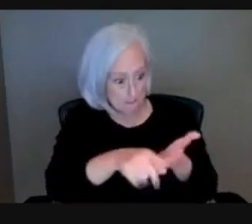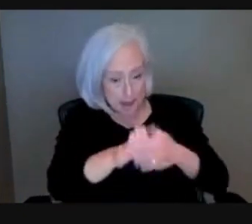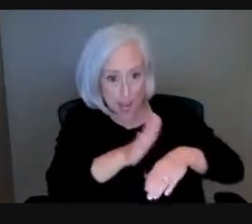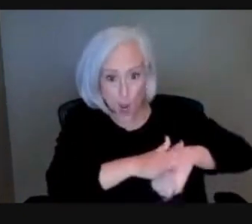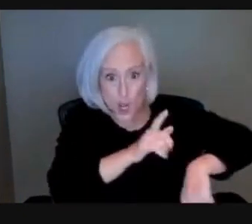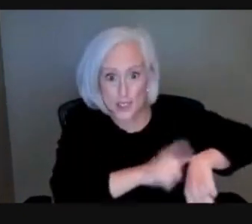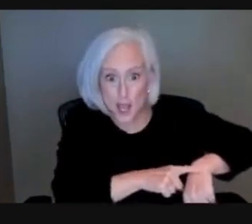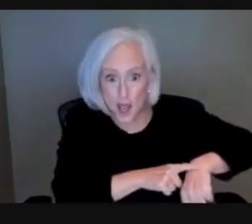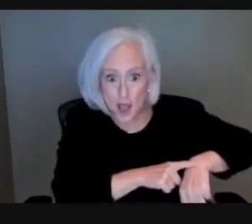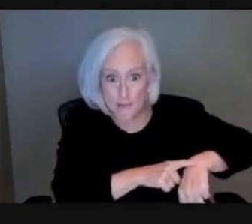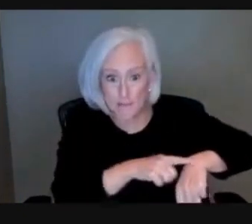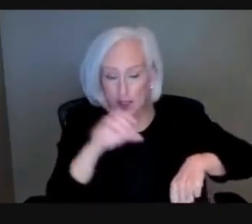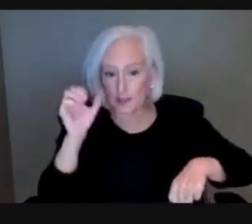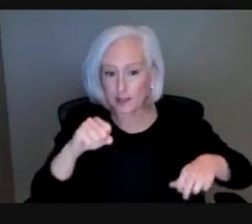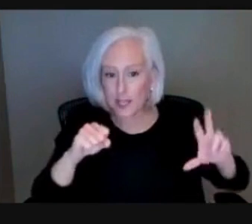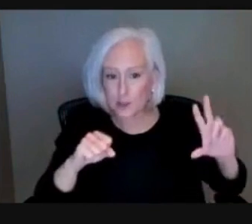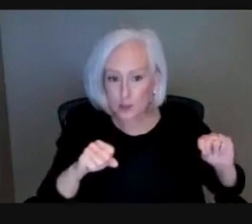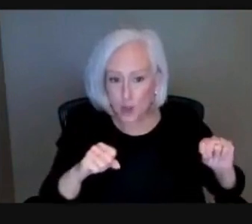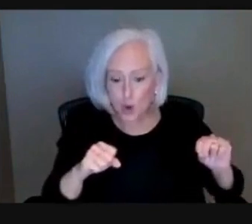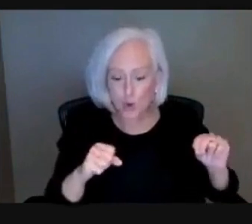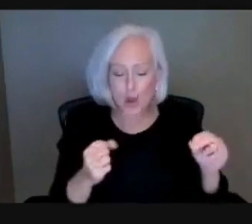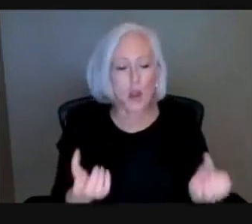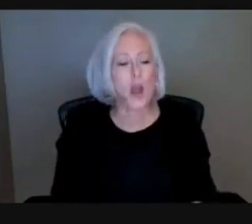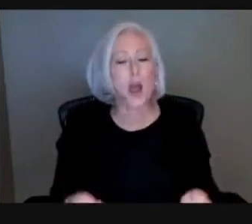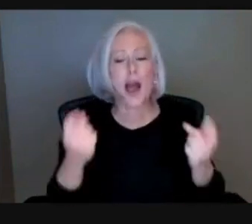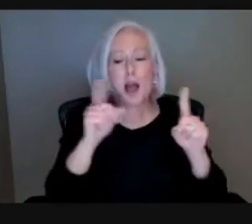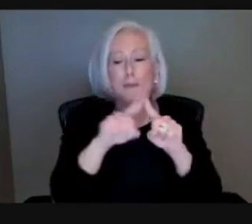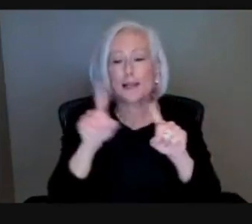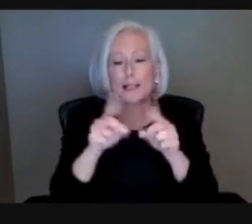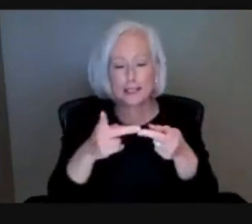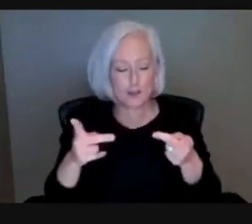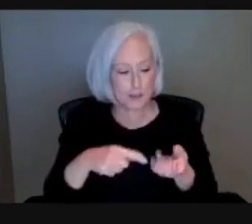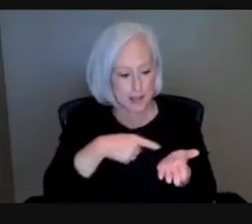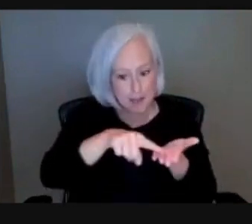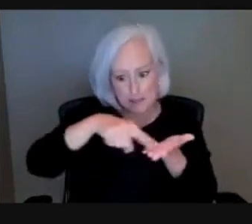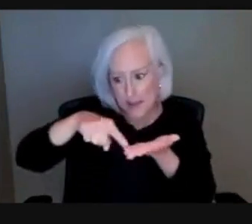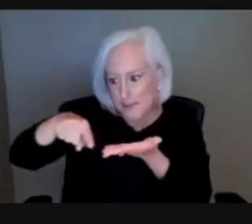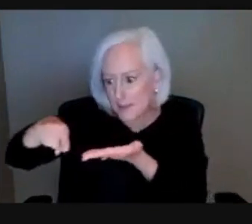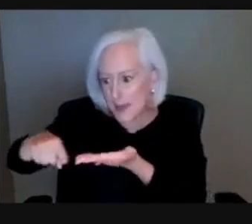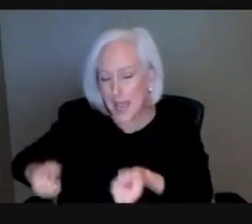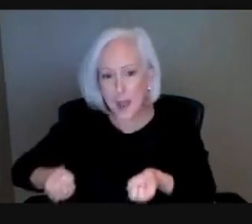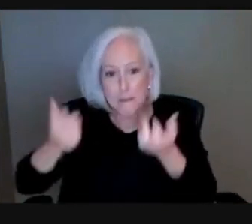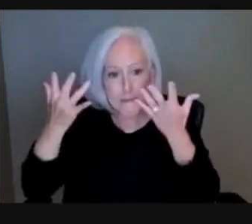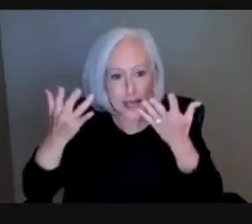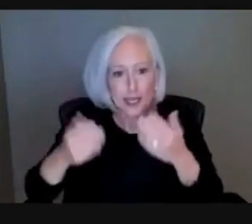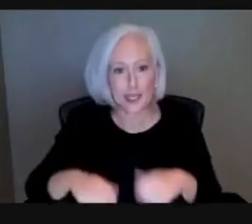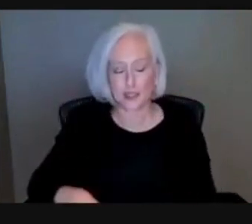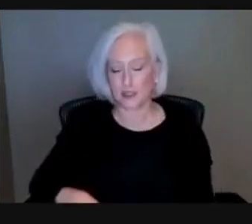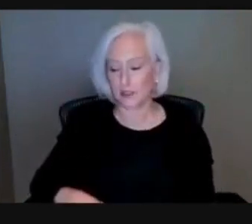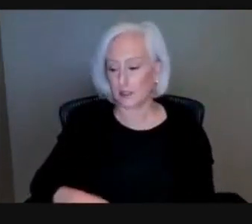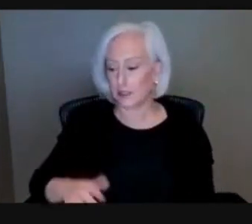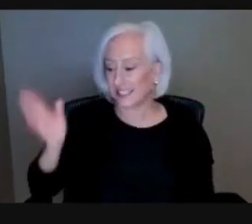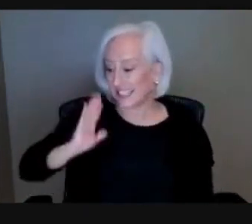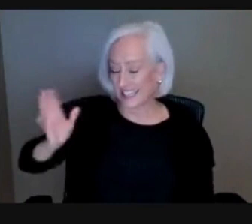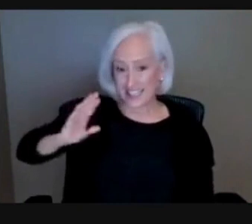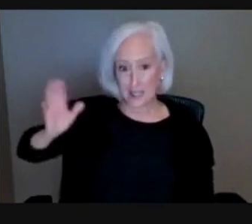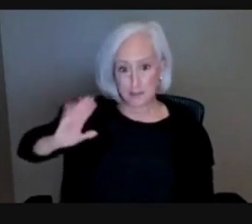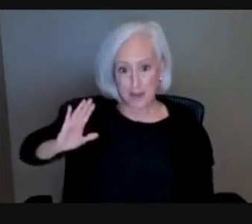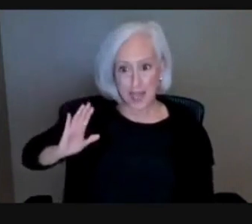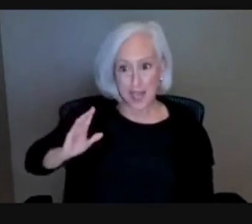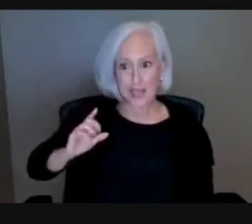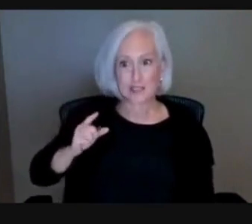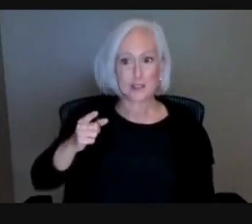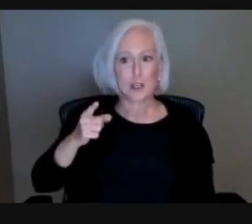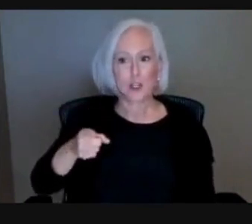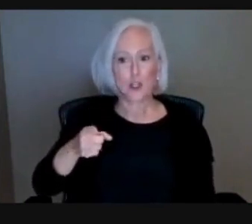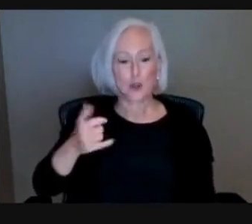get credit from a bunch of different places? Do you have any past credit problems? Did you have any collections that perhaps didn't get taken care